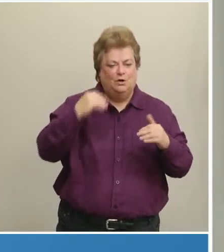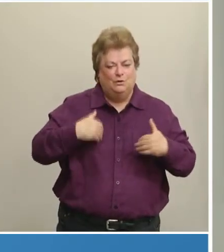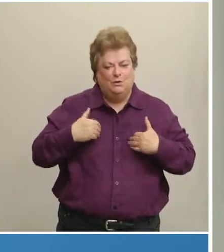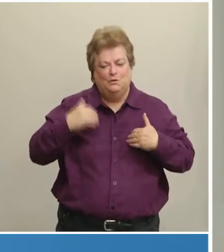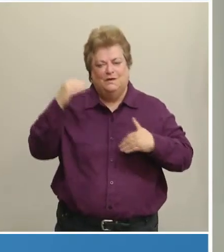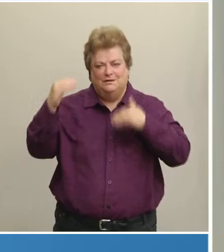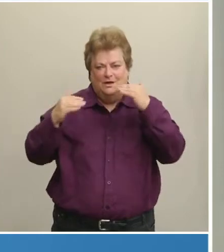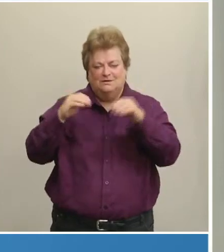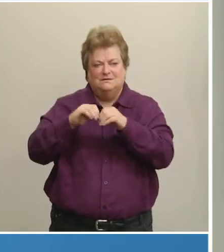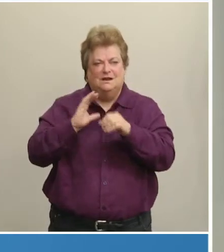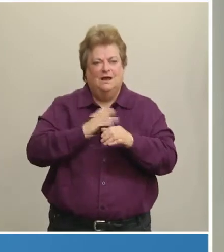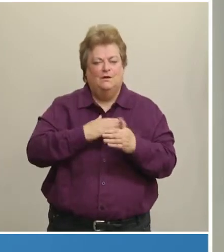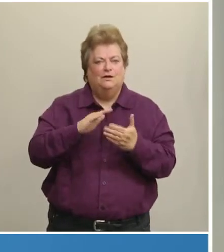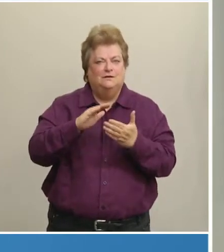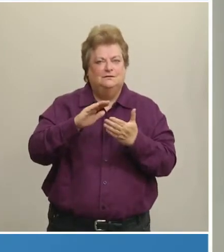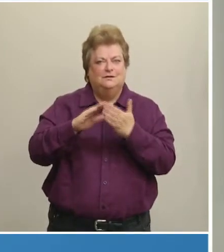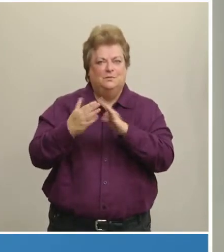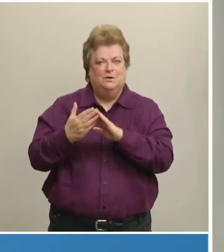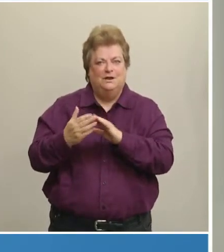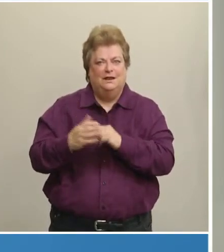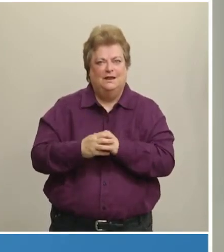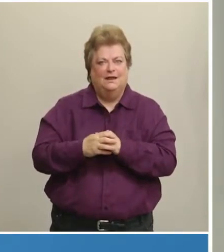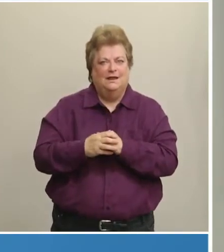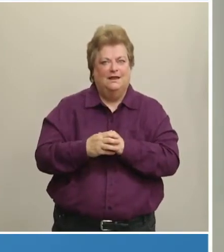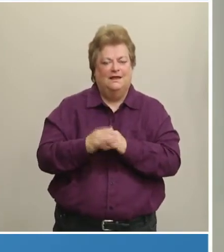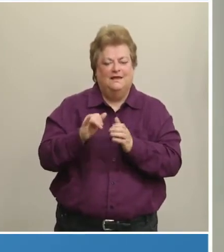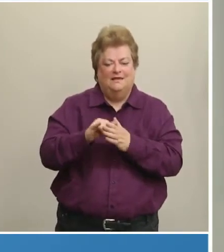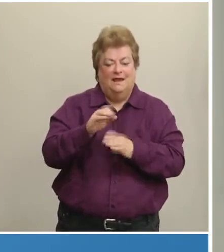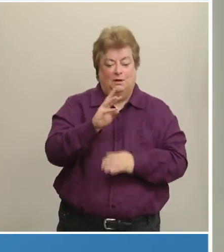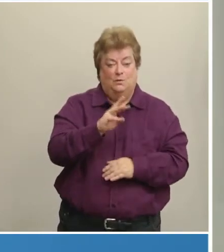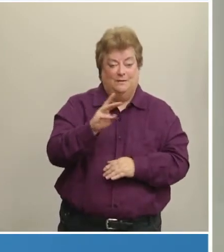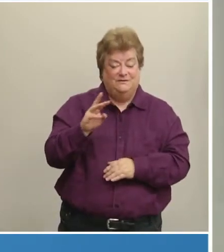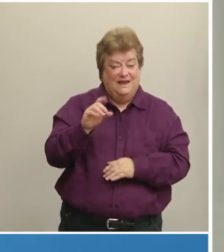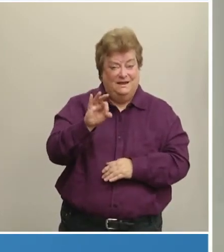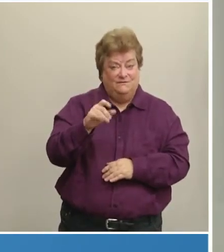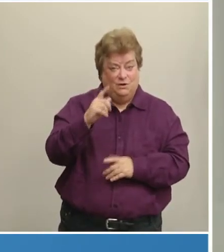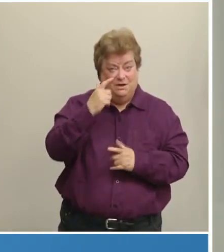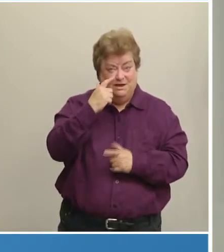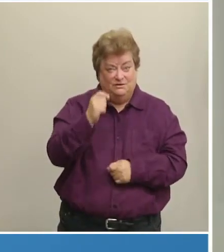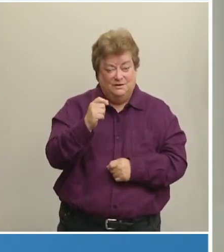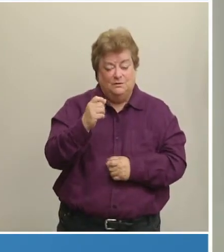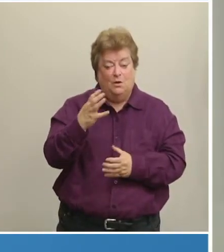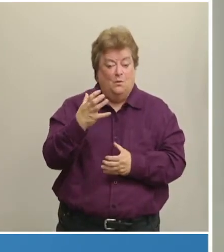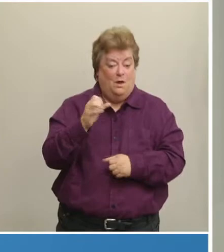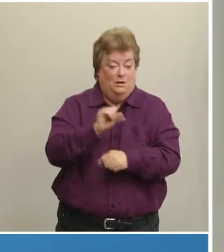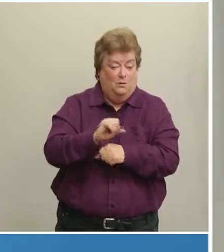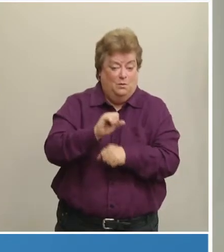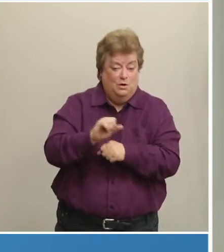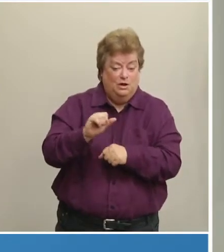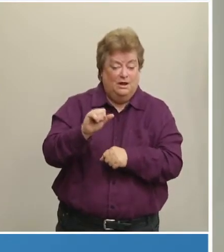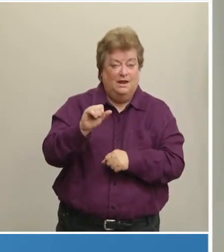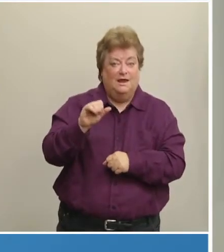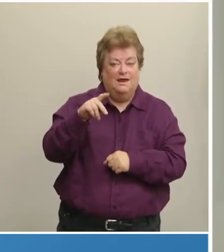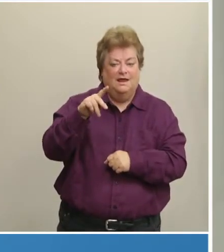adults in our community. And again, that website, if you're interested in the seasonal employment opportunity, is